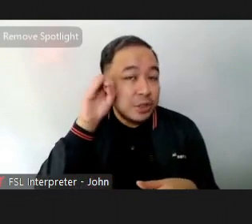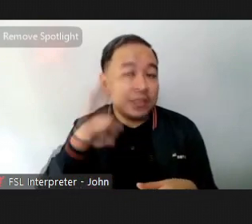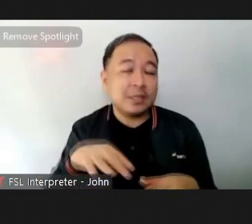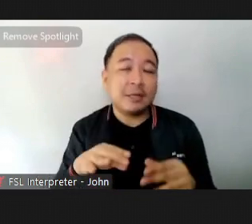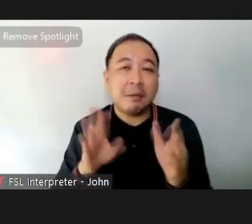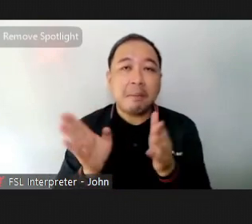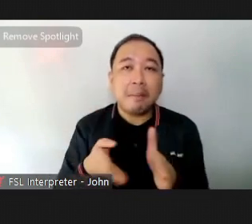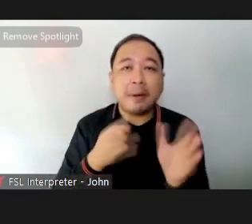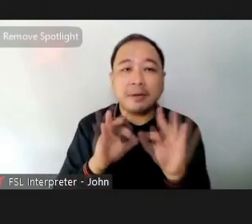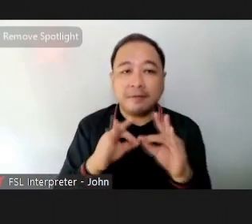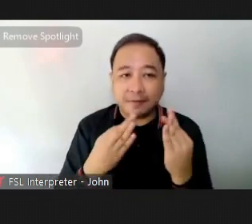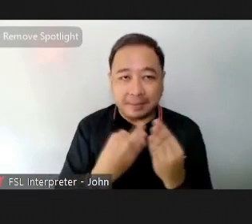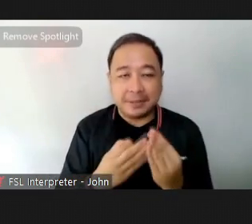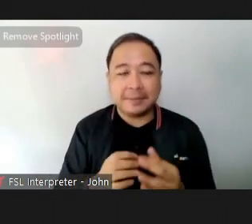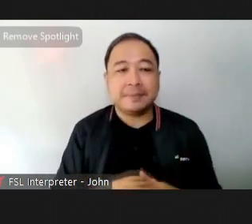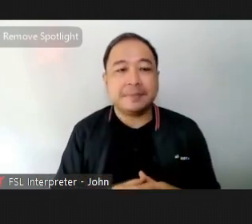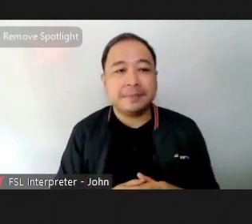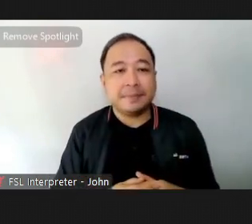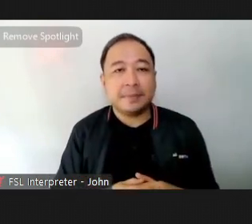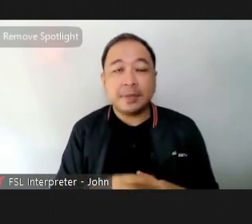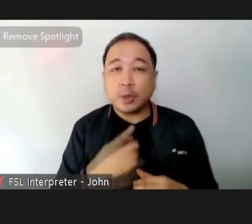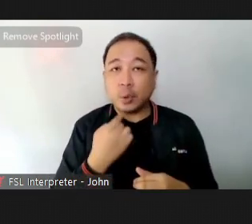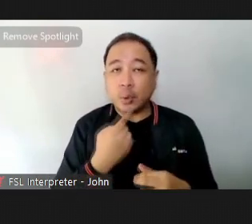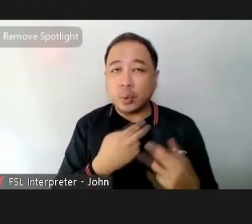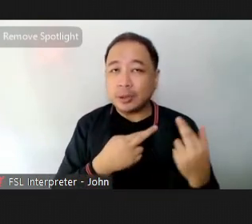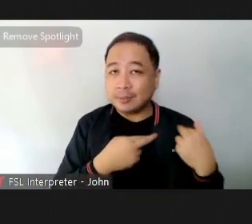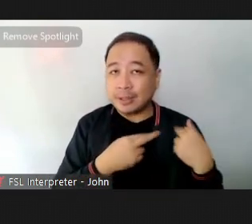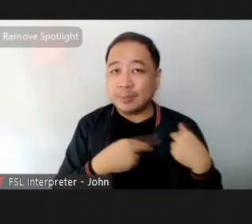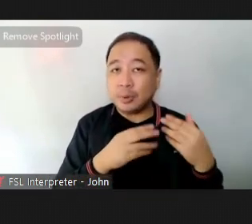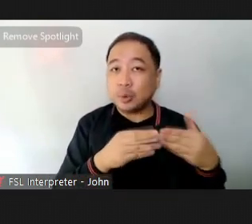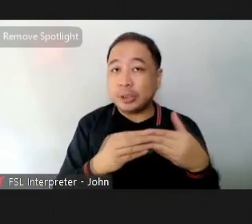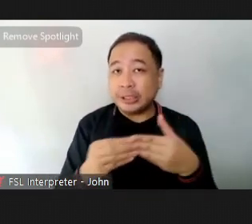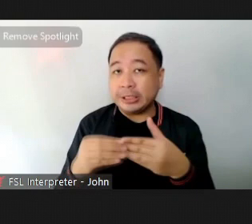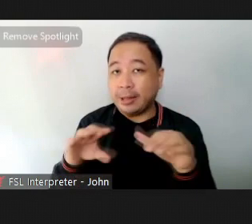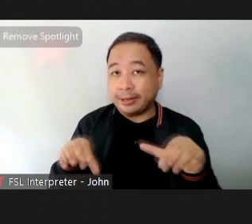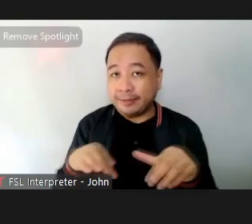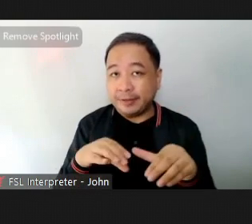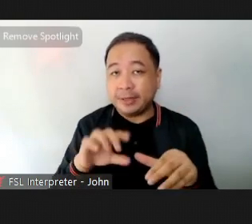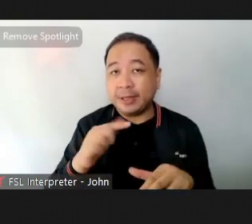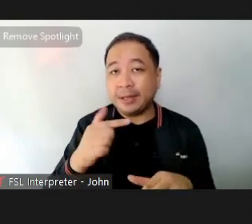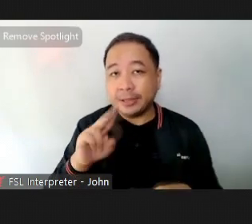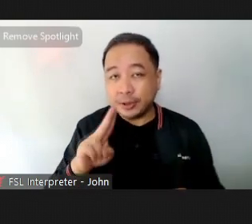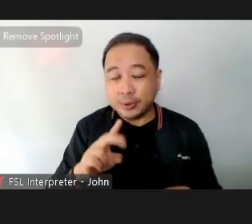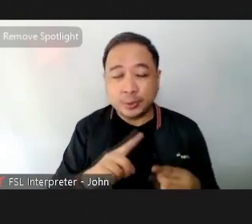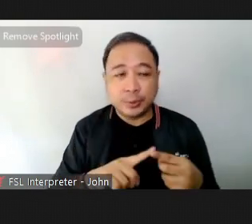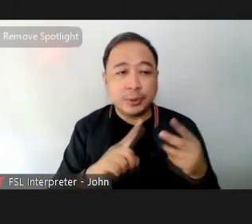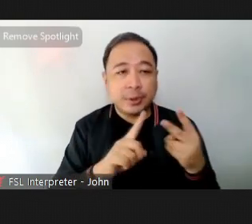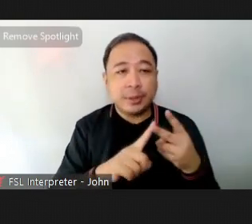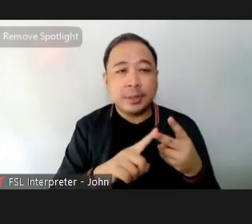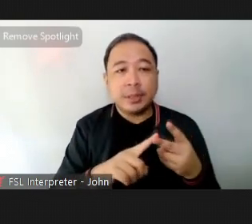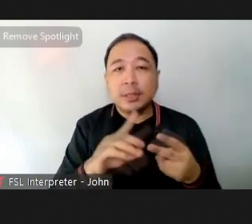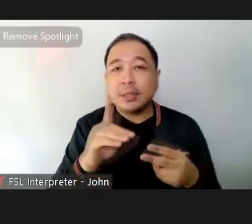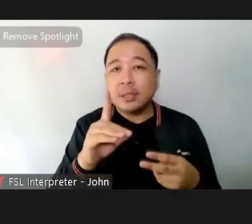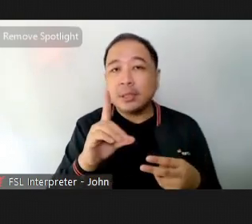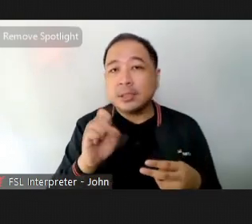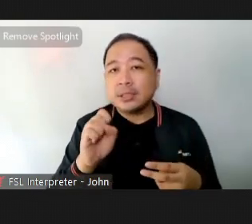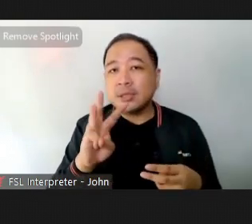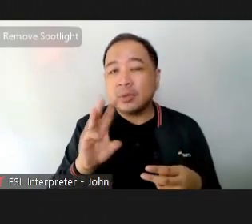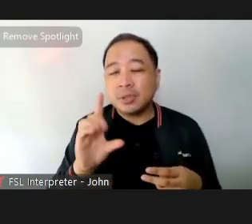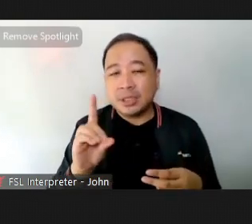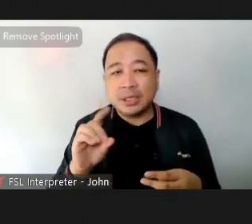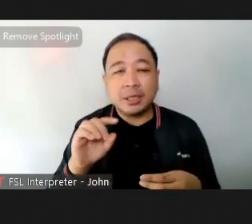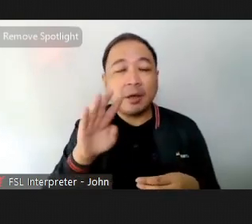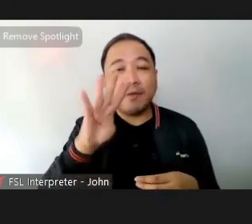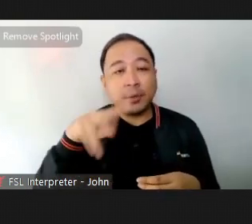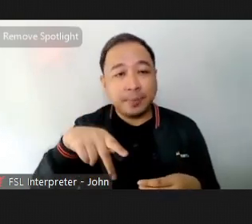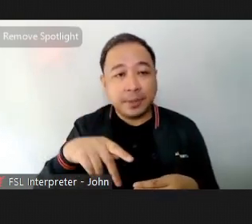others. So for the implementers of this activity, we have the LGUs, the DSWD 4Ps,